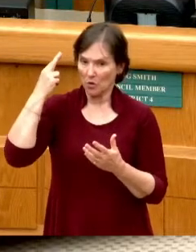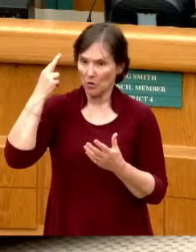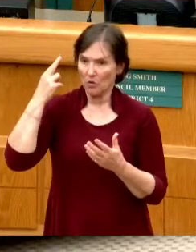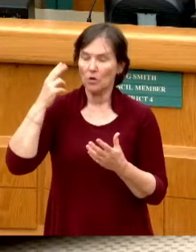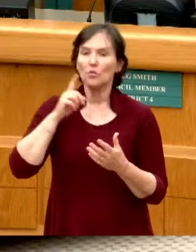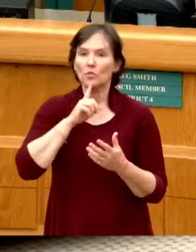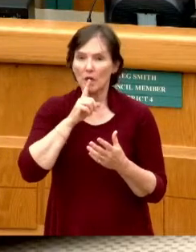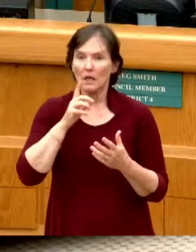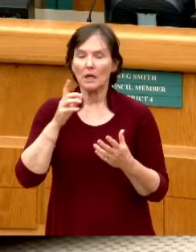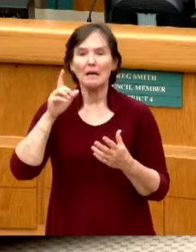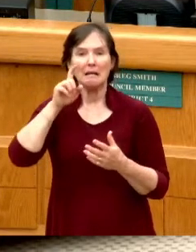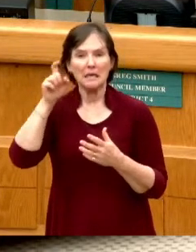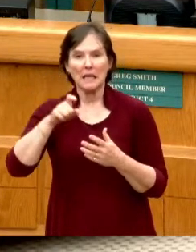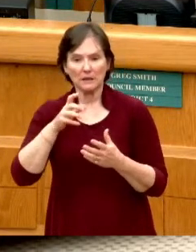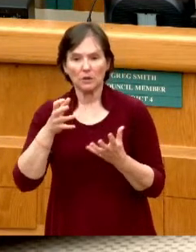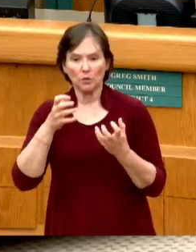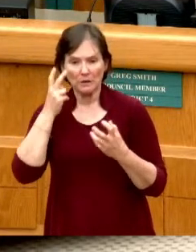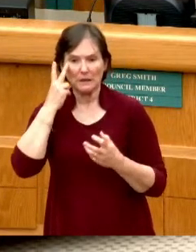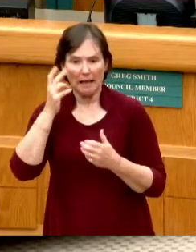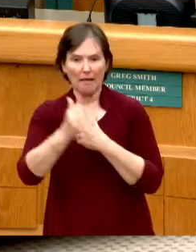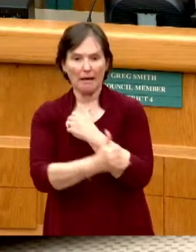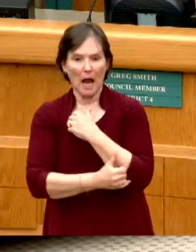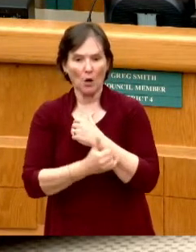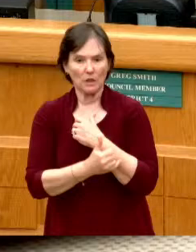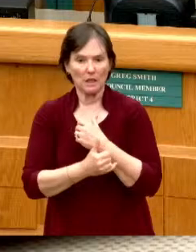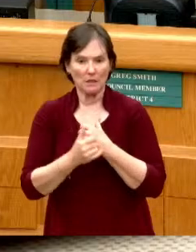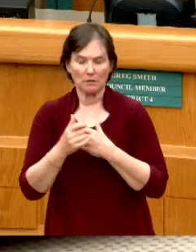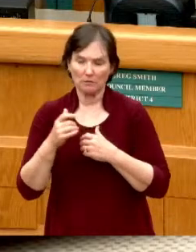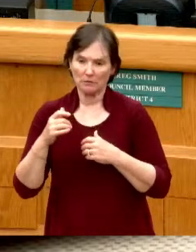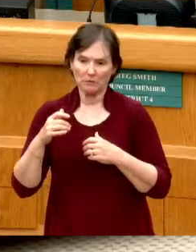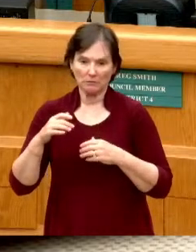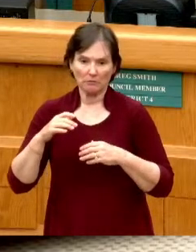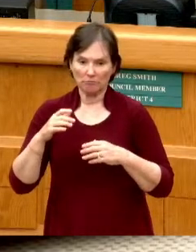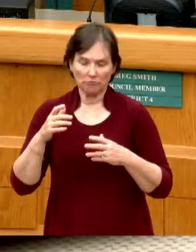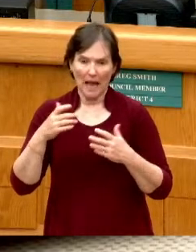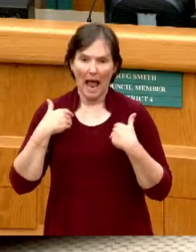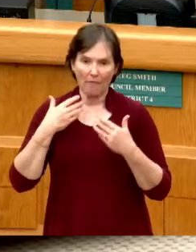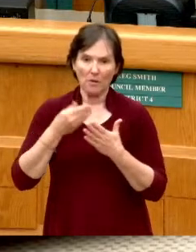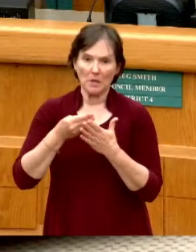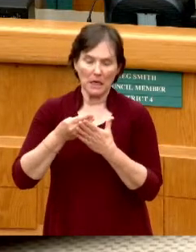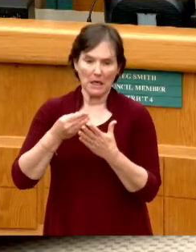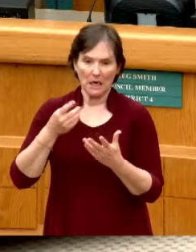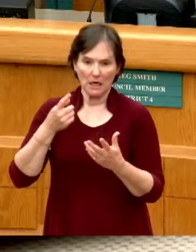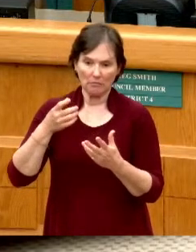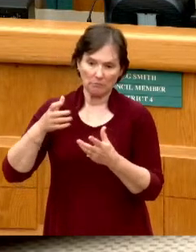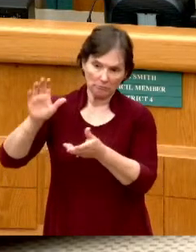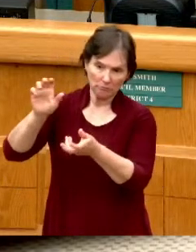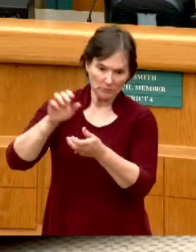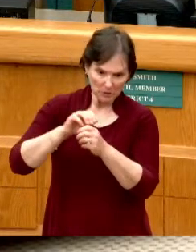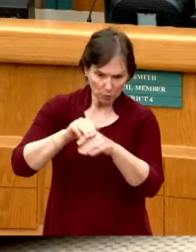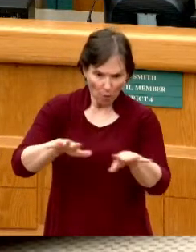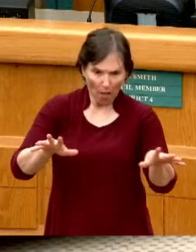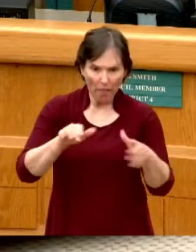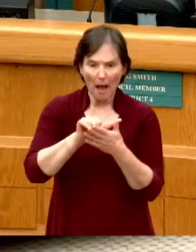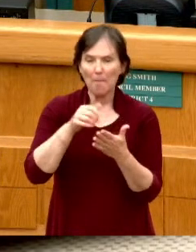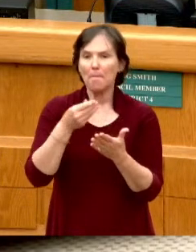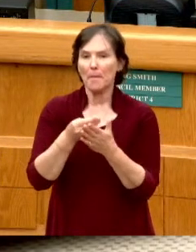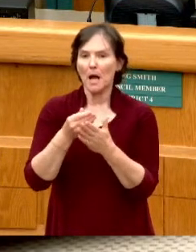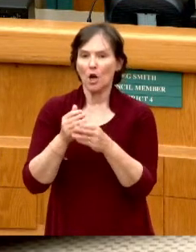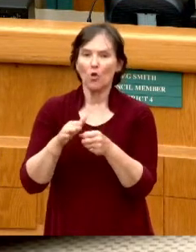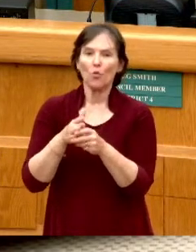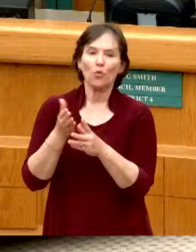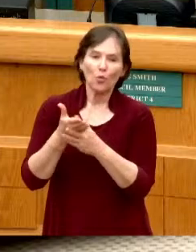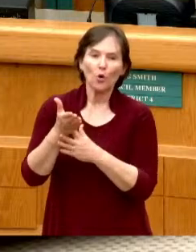whole. So we advocated our position today, and we're no different than Laredo or Brownsville. But I appreciate